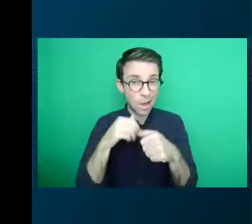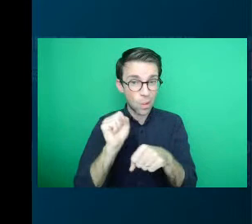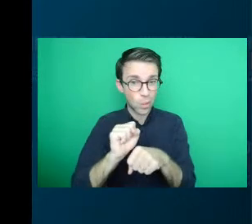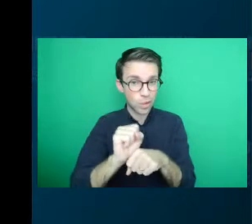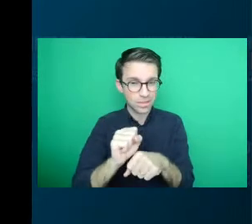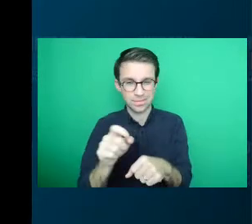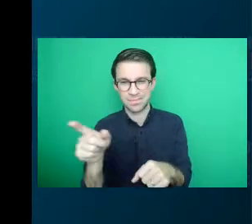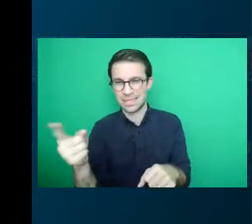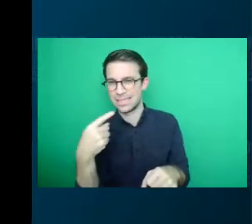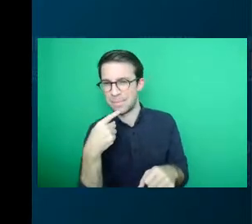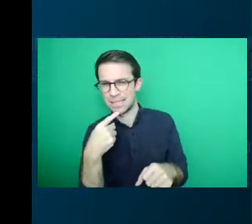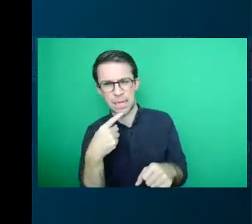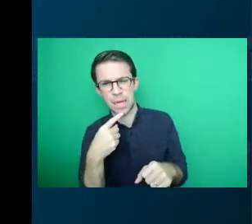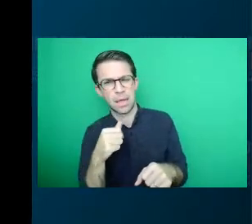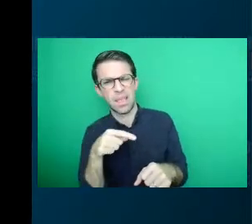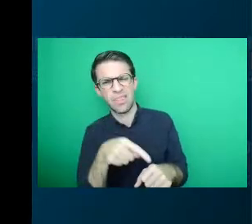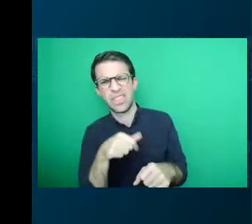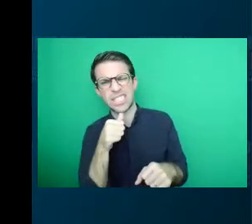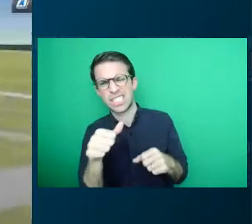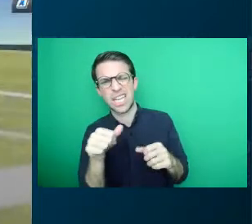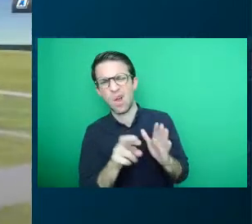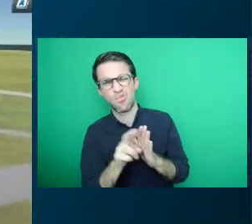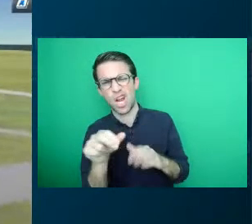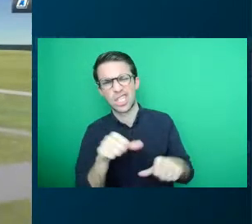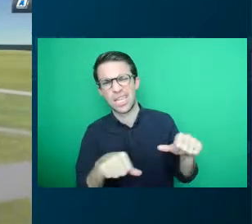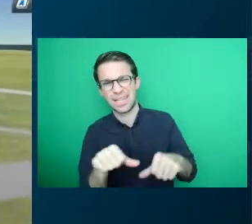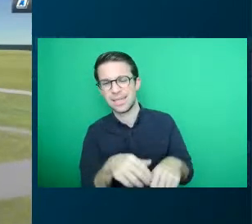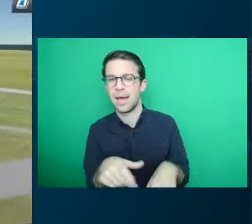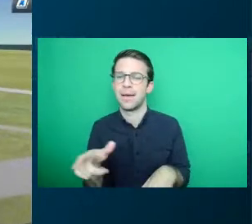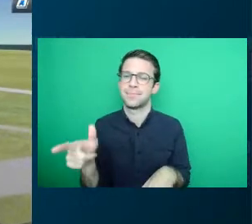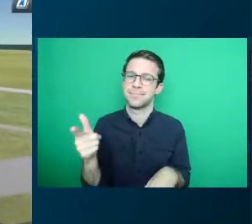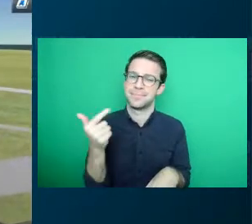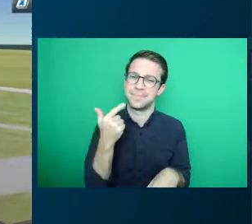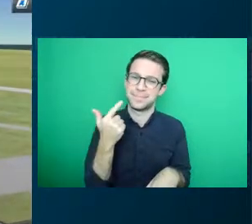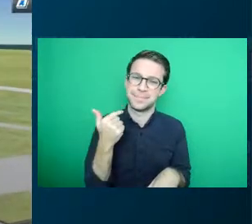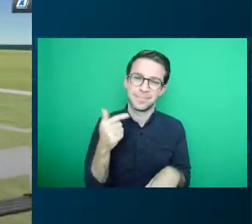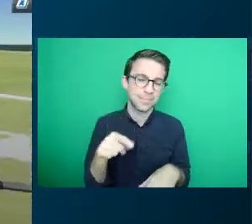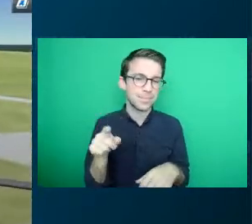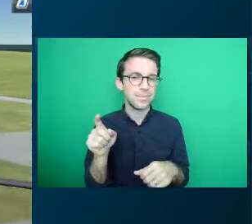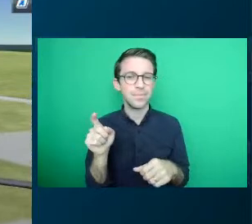science. Quasi, it's definitely not rocket science. And we probably should, Josh, have activated the